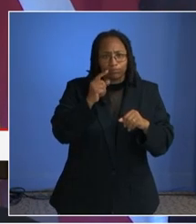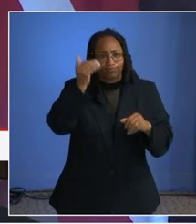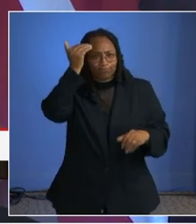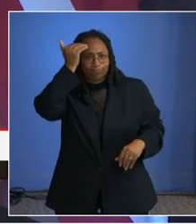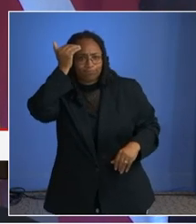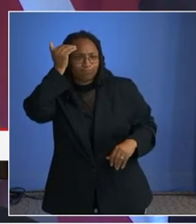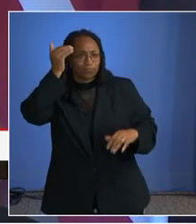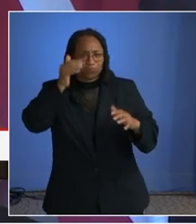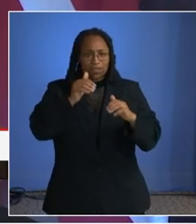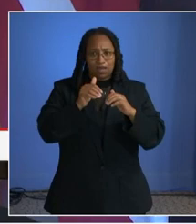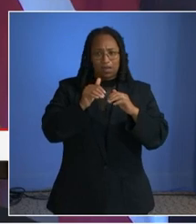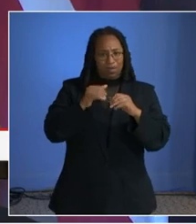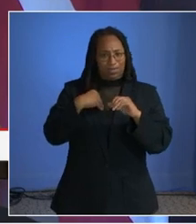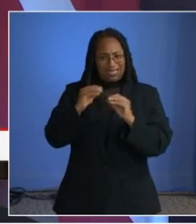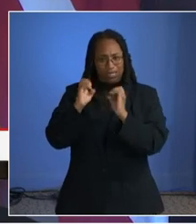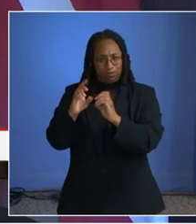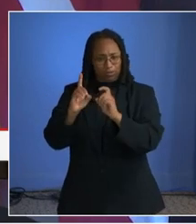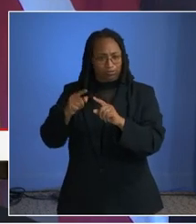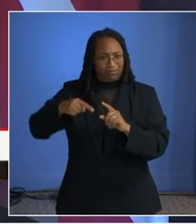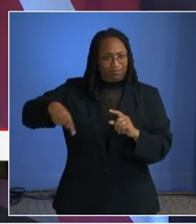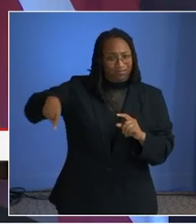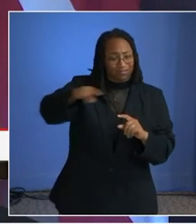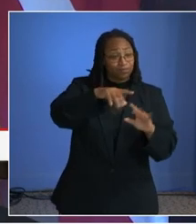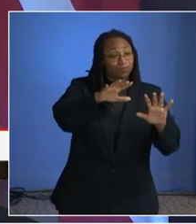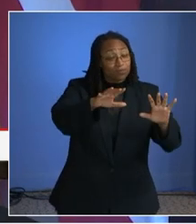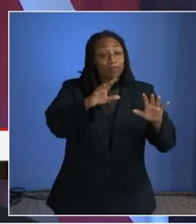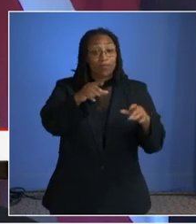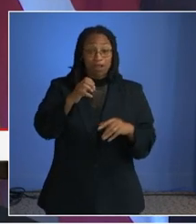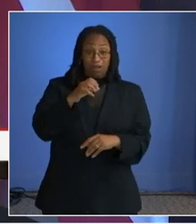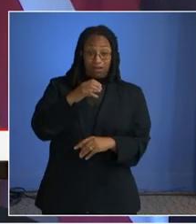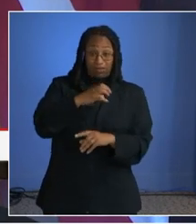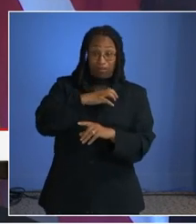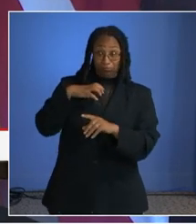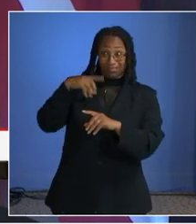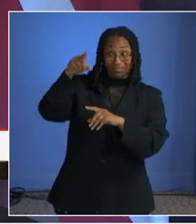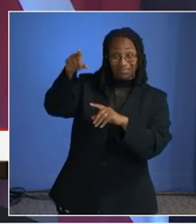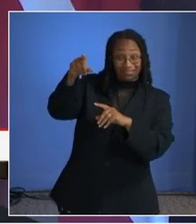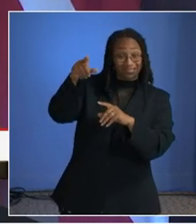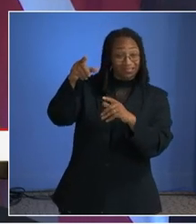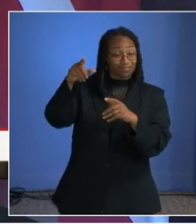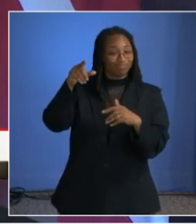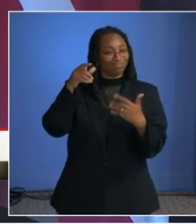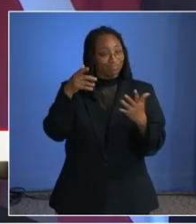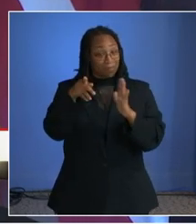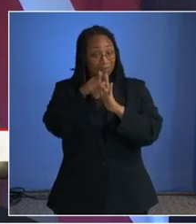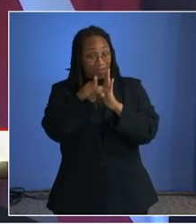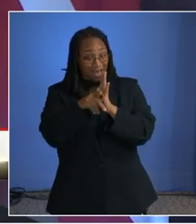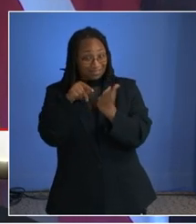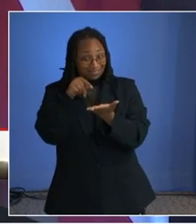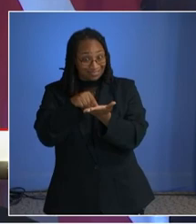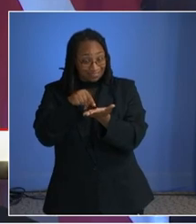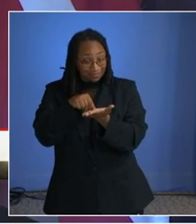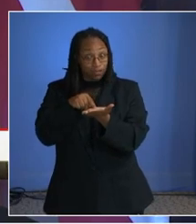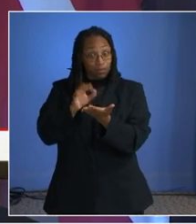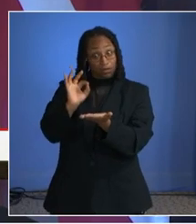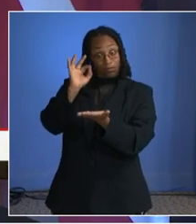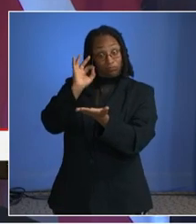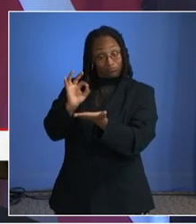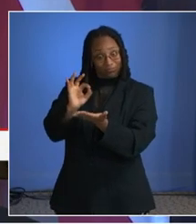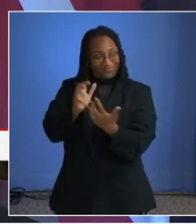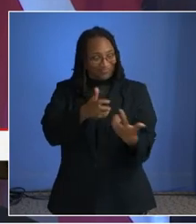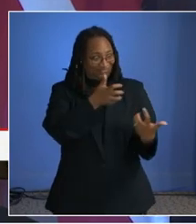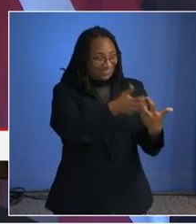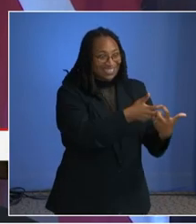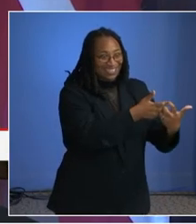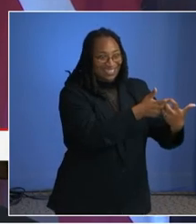that's going to change that. There are other policies related to fair decriminalization, you name it, that have happened, I would say,